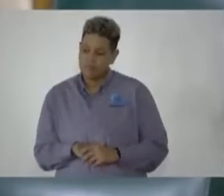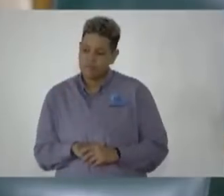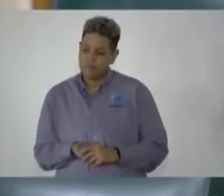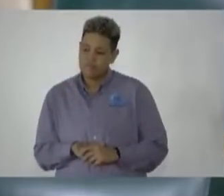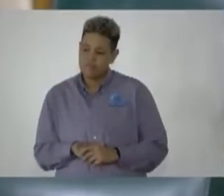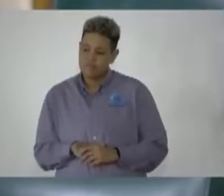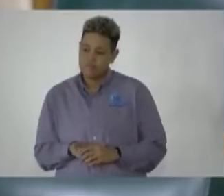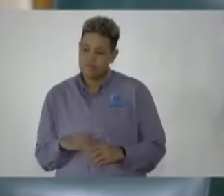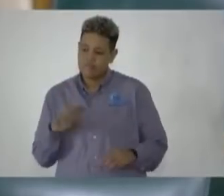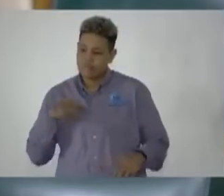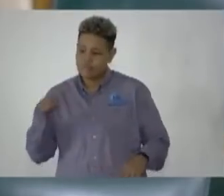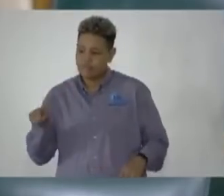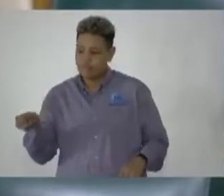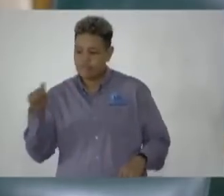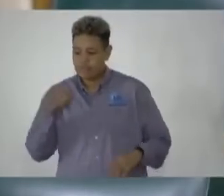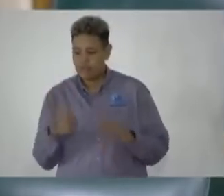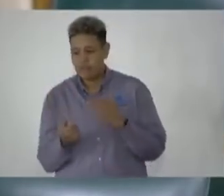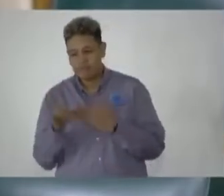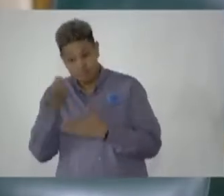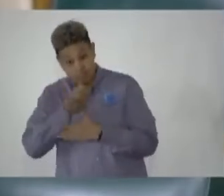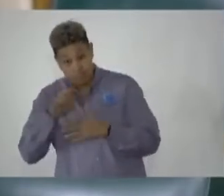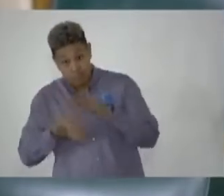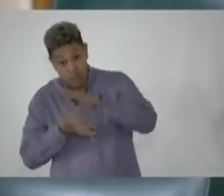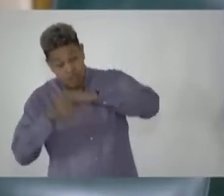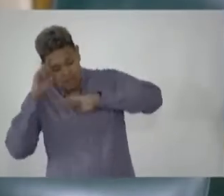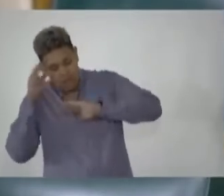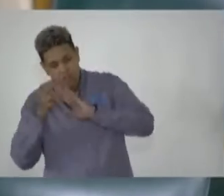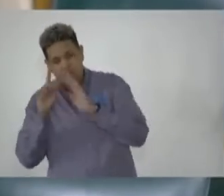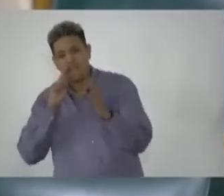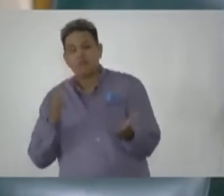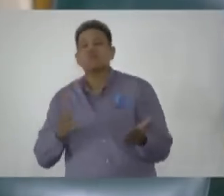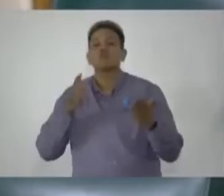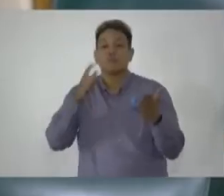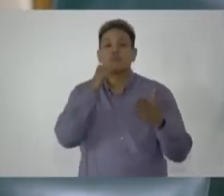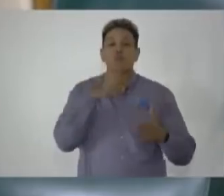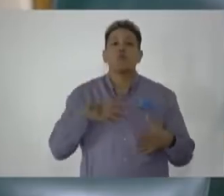I'm asking and I'm submitting